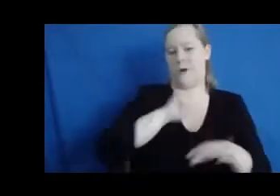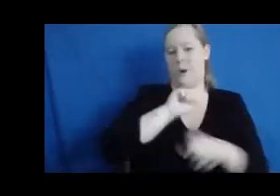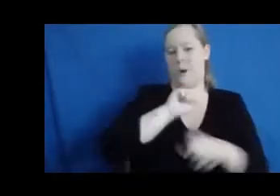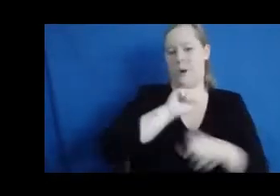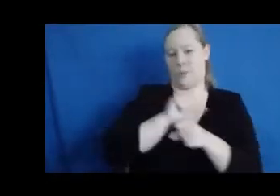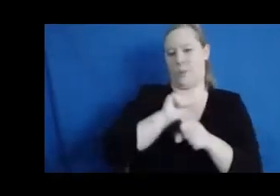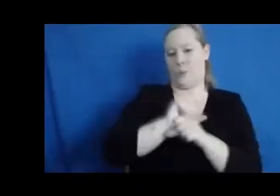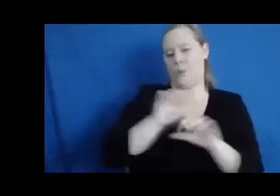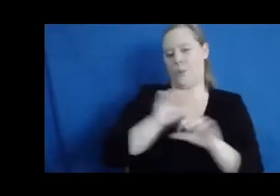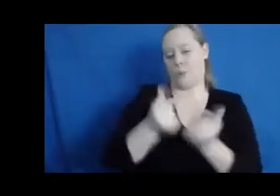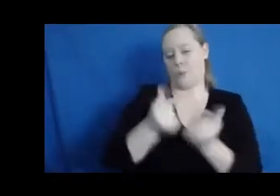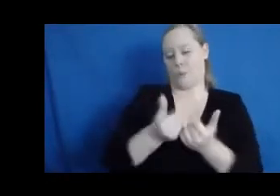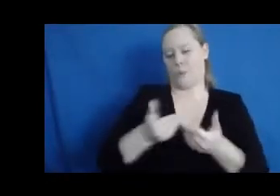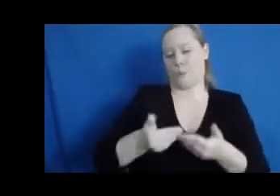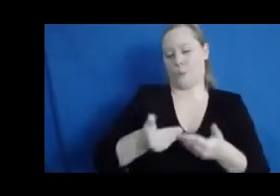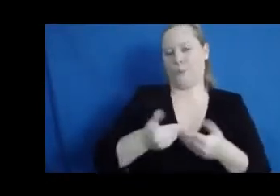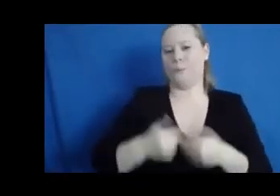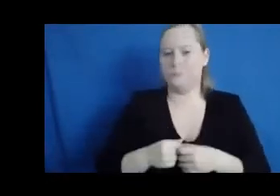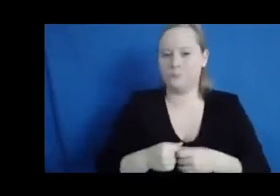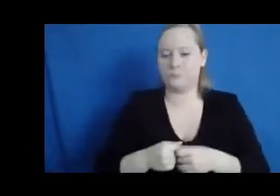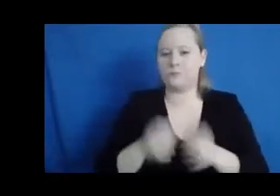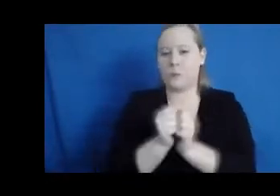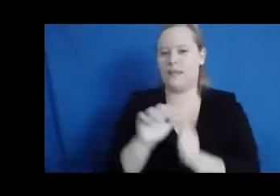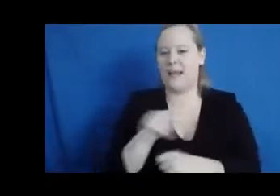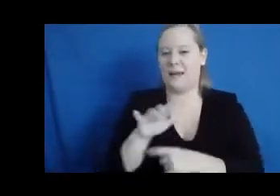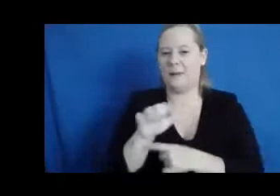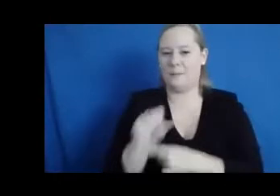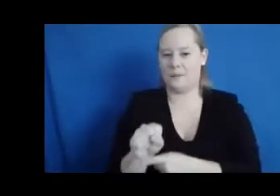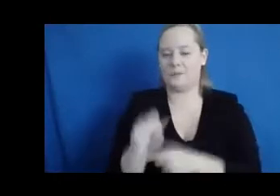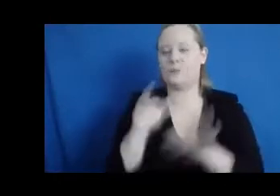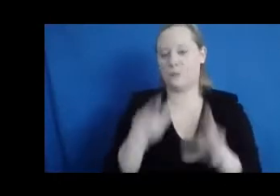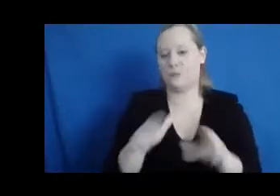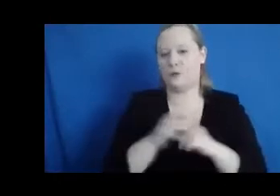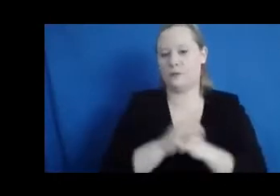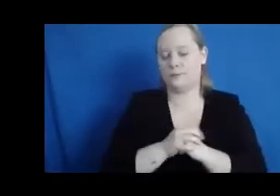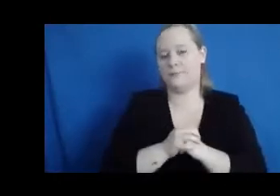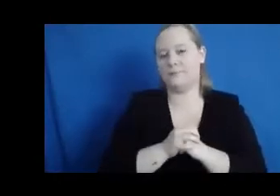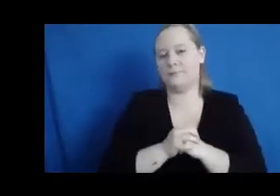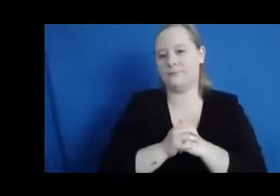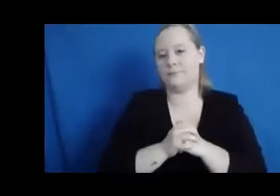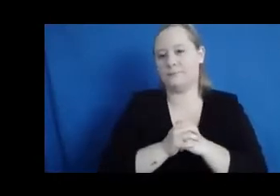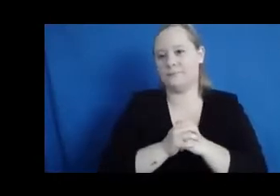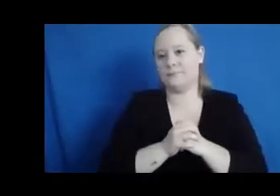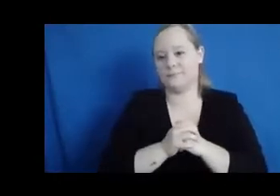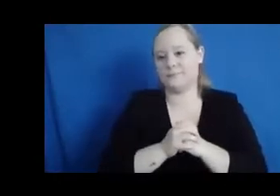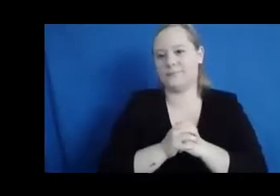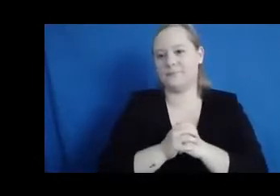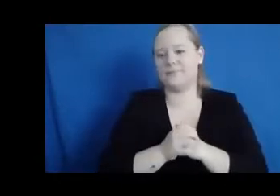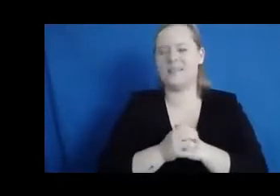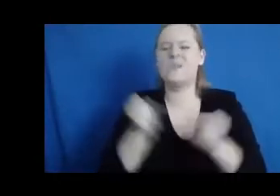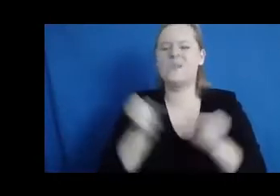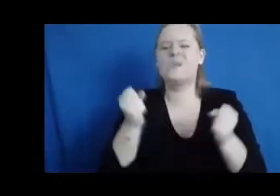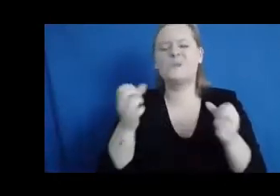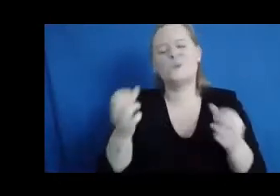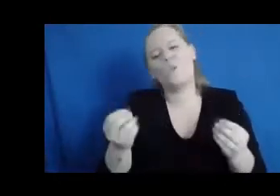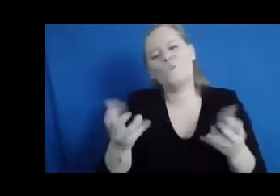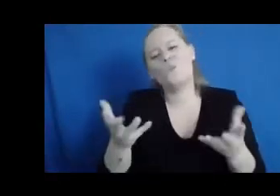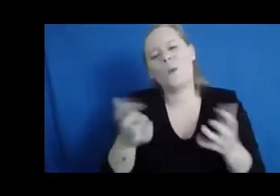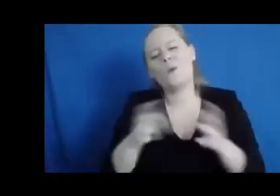here along the Animas River. So I just want to start